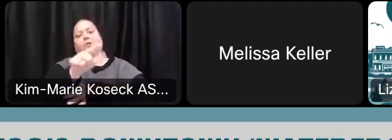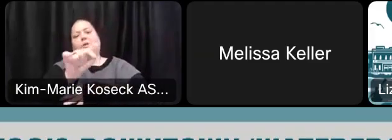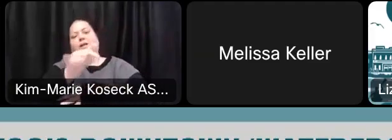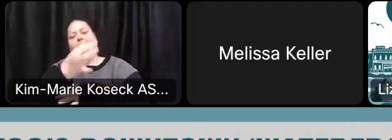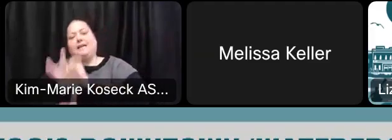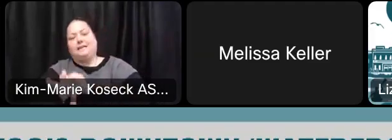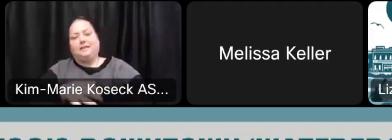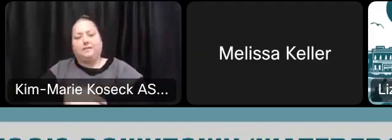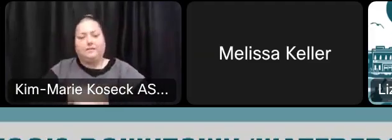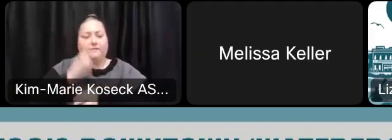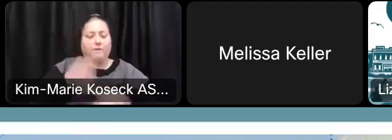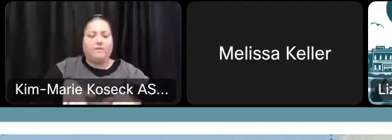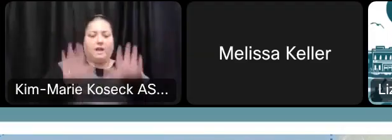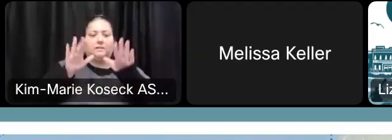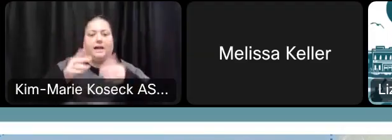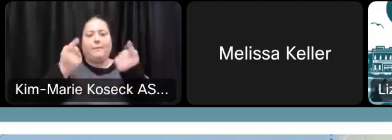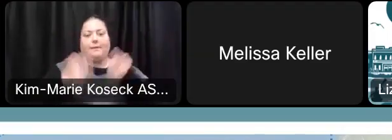please.